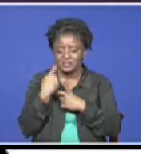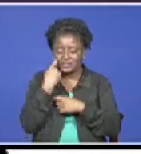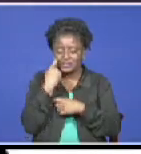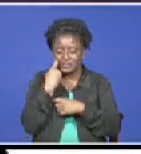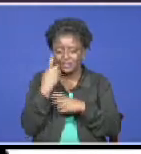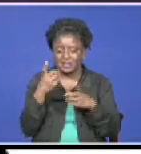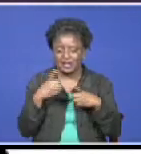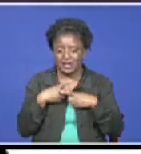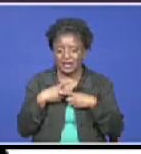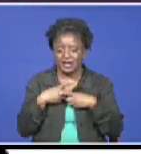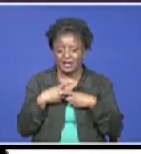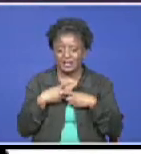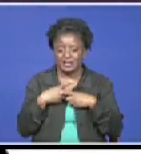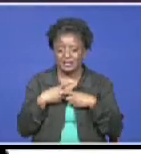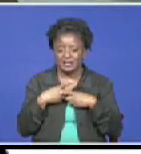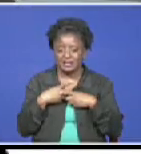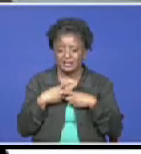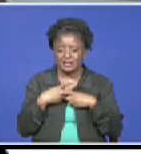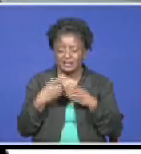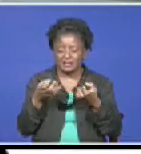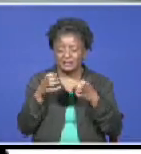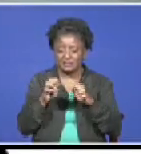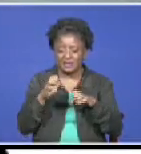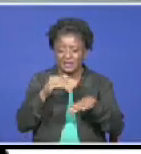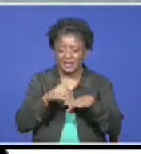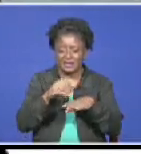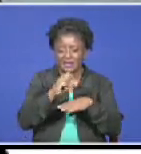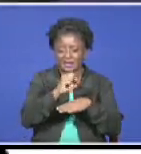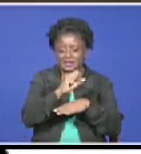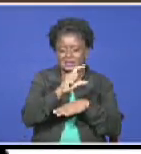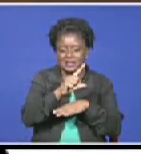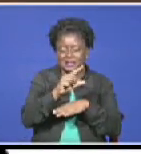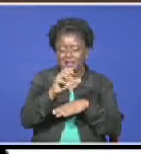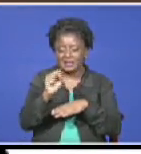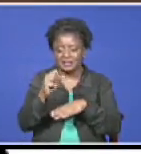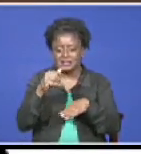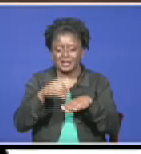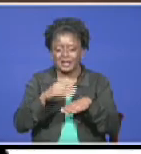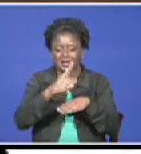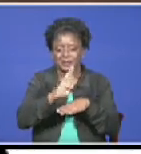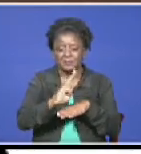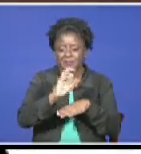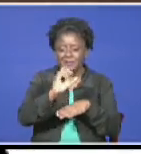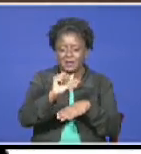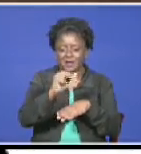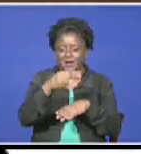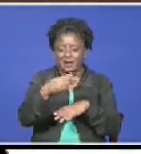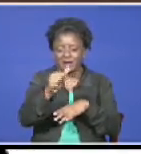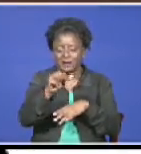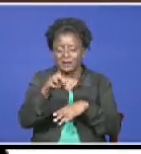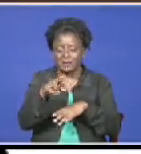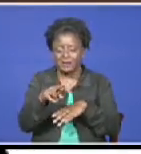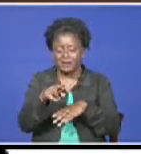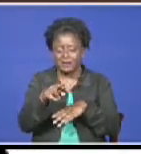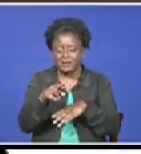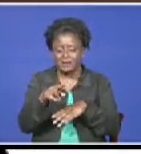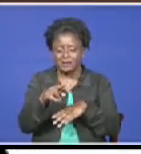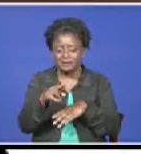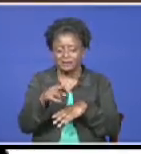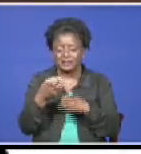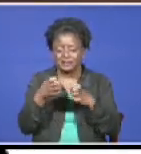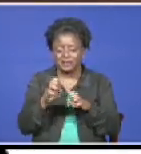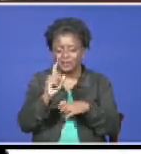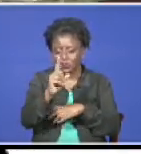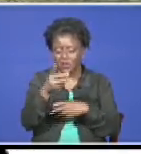culinary and mixology extravaganza at the SLS at Bahamar that proved quite tantalizing. The event was one